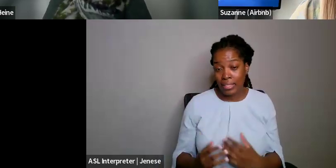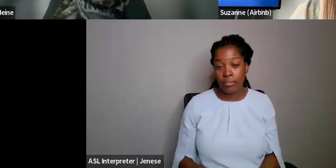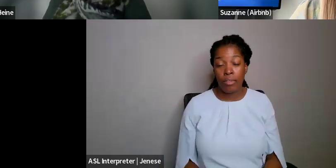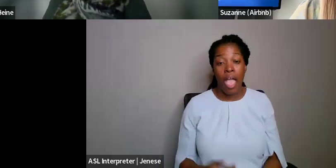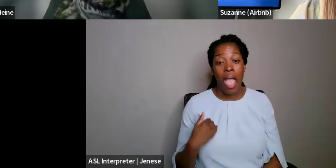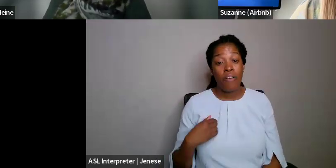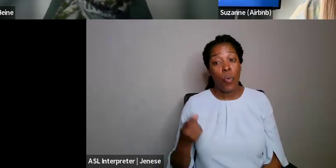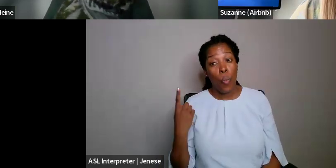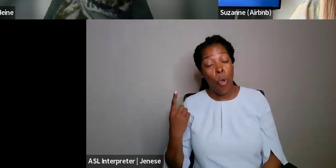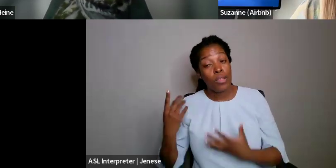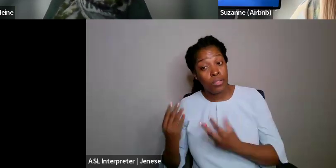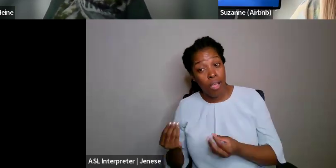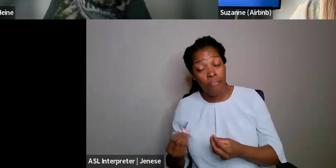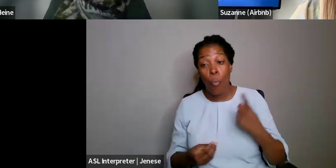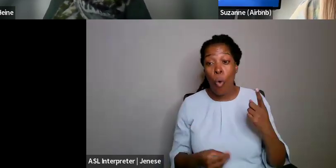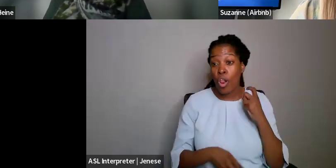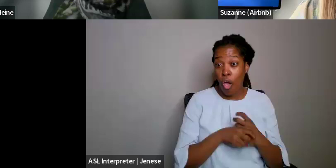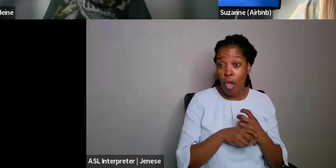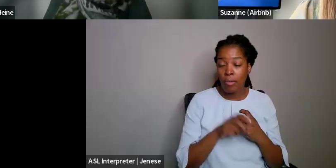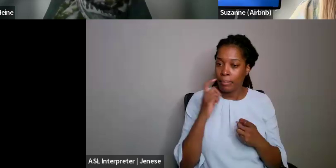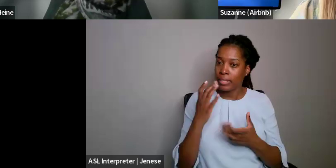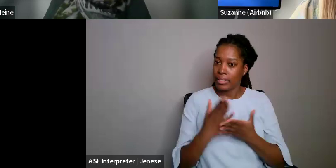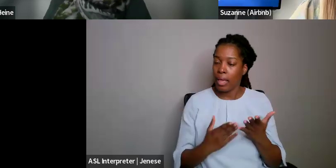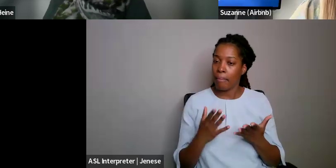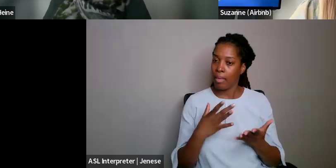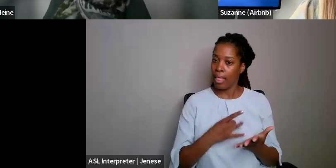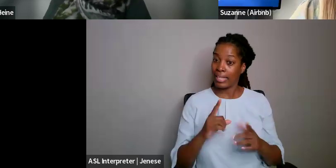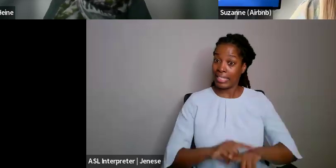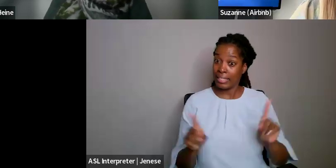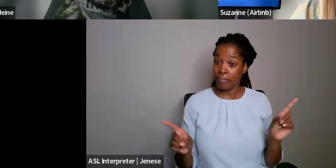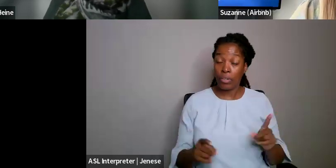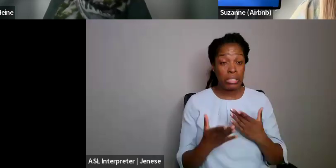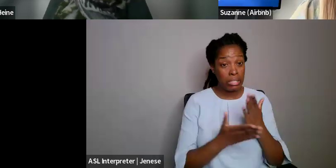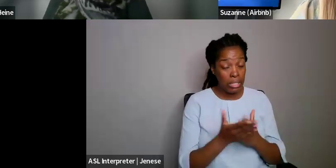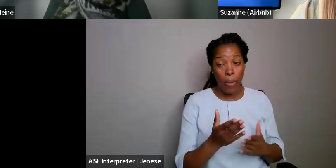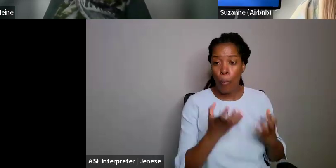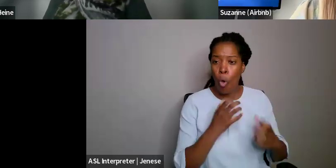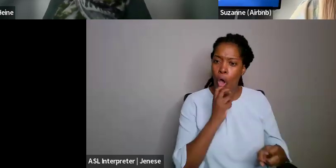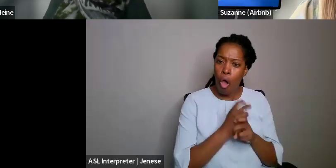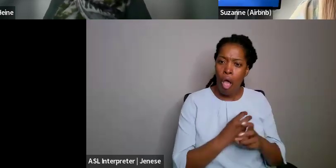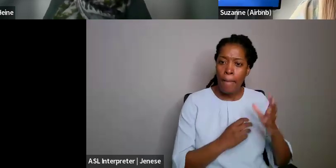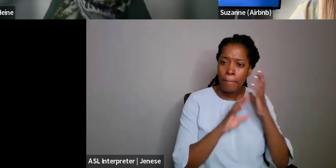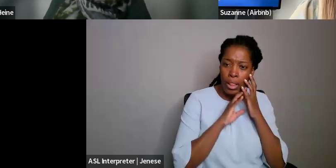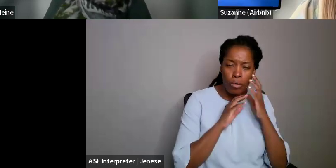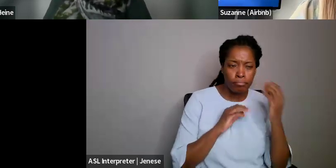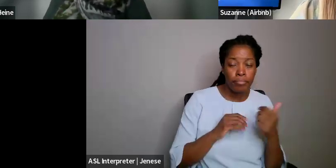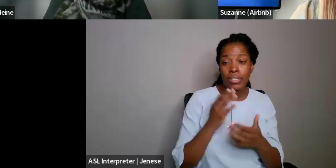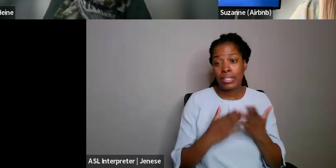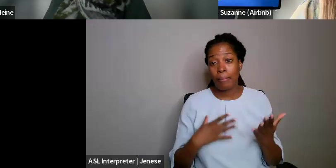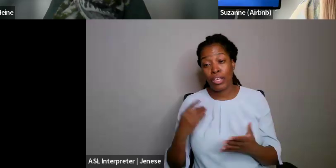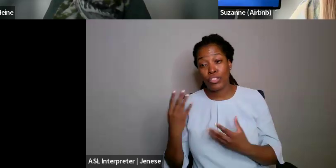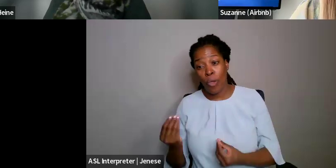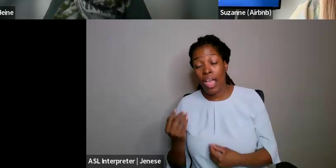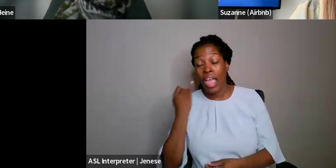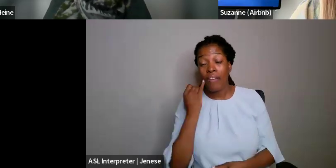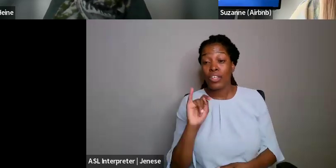one and one soft one, because some people like a hard pillow, some people like a soft pillow. So I found if they're too hard, then somebody will complain.